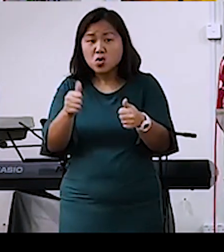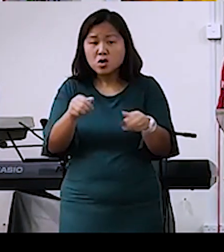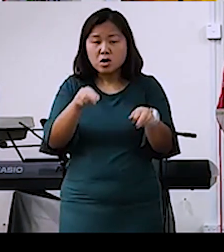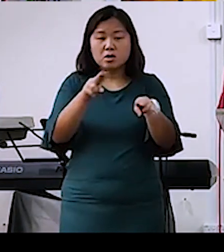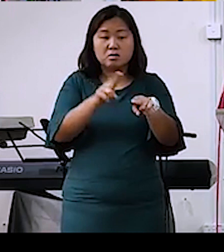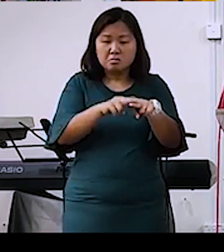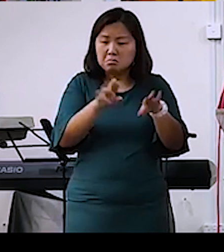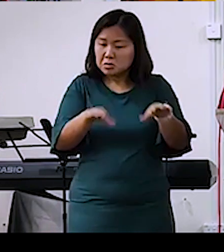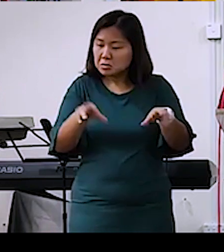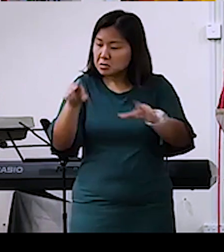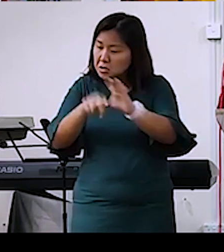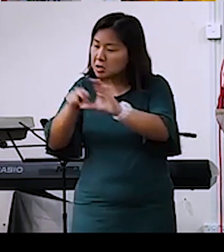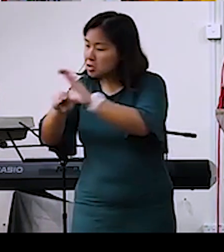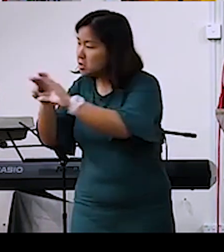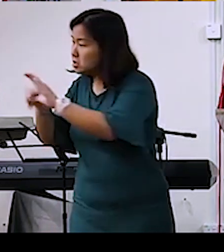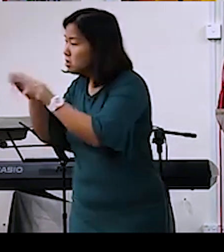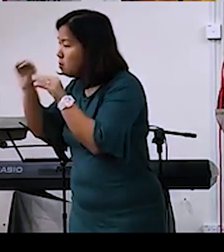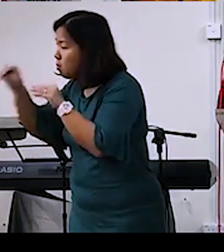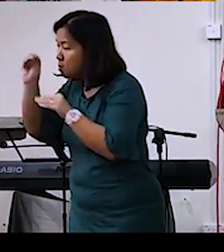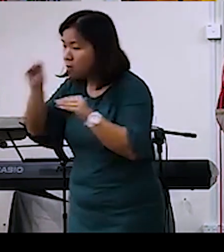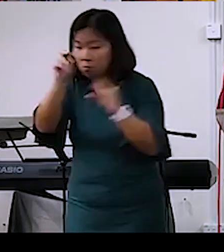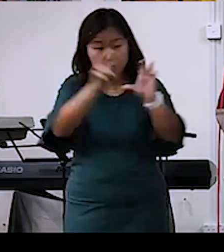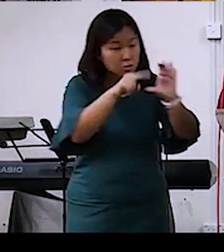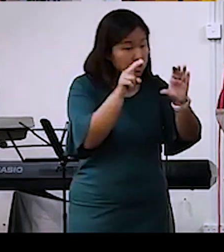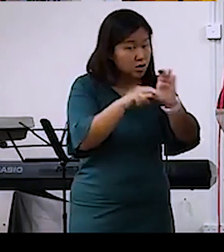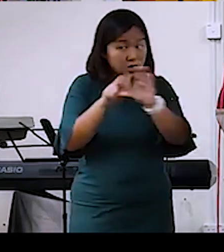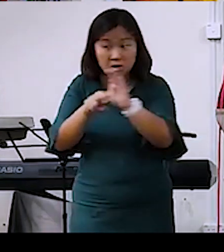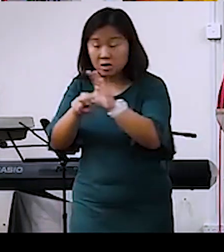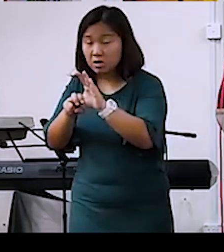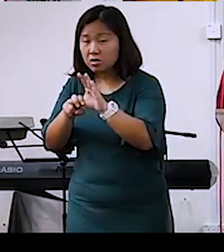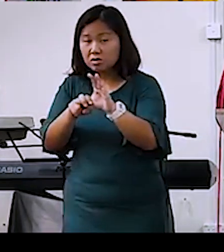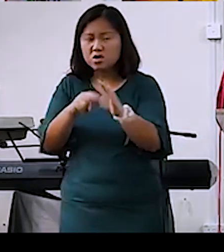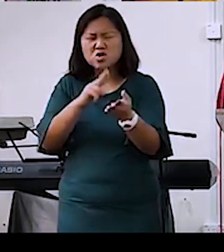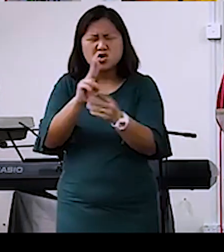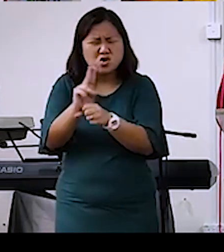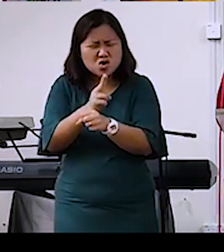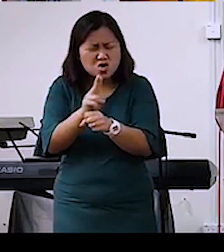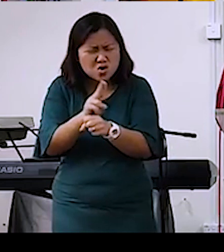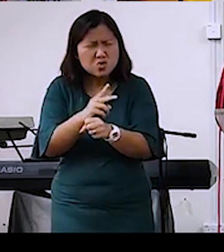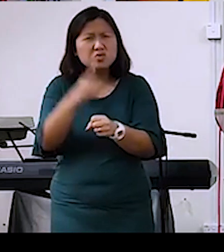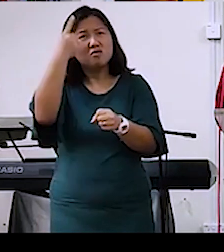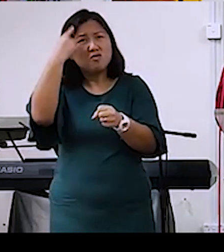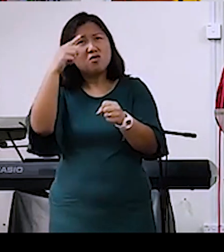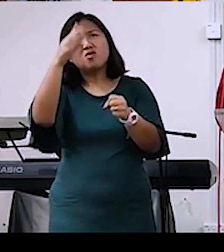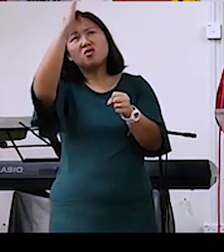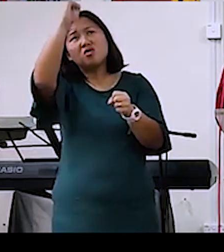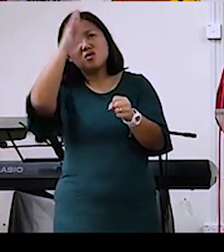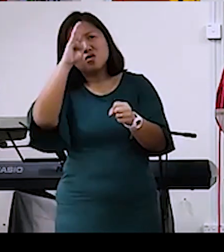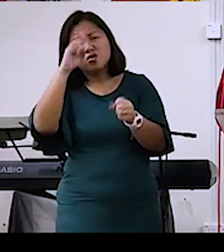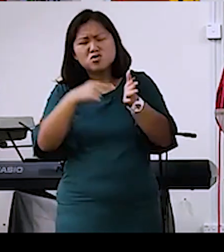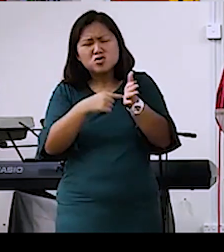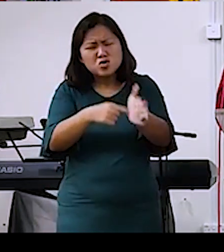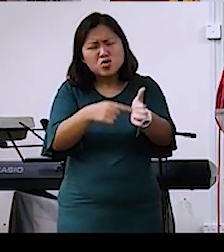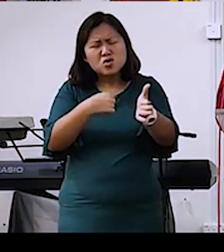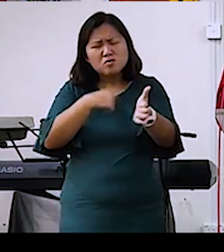good in those kind of things. I'm not belittling those things. Use it for the Lord. Say, Holy Spirit, show me where can I use this gift. I want to